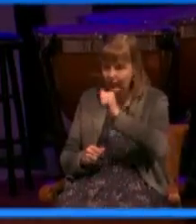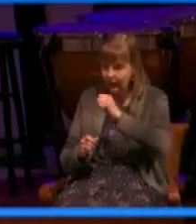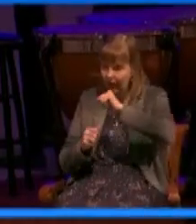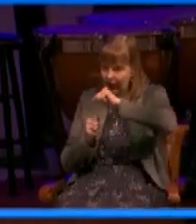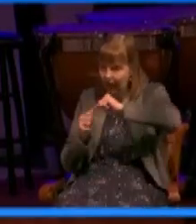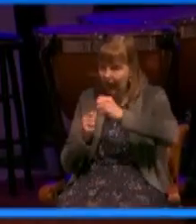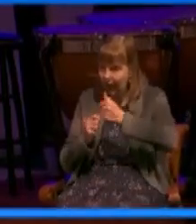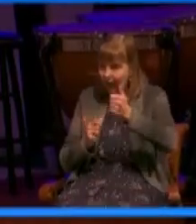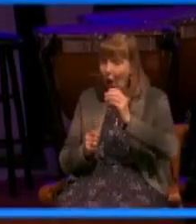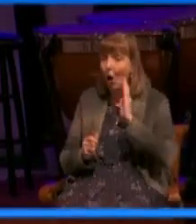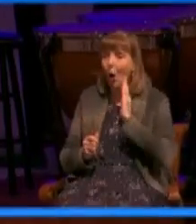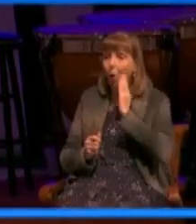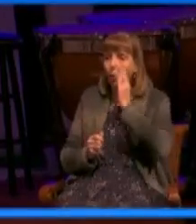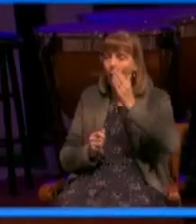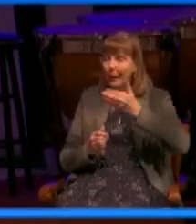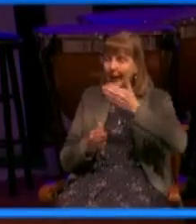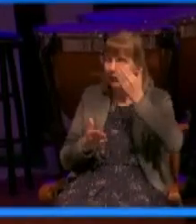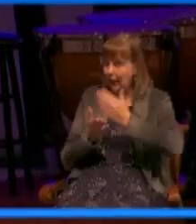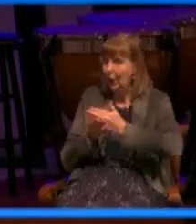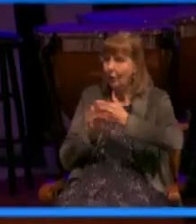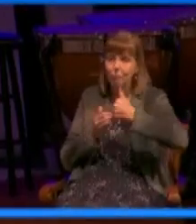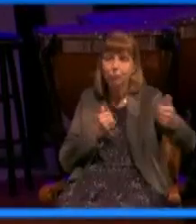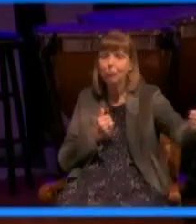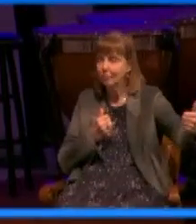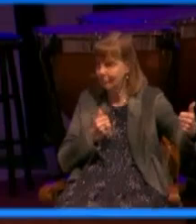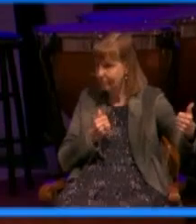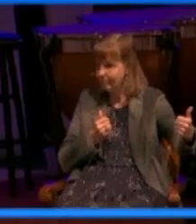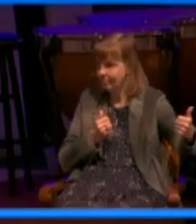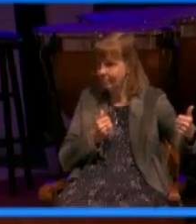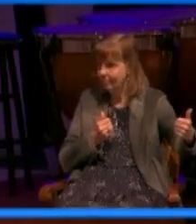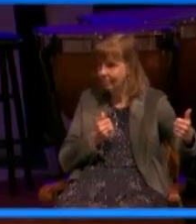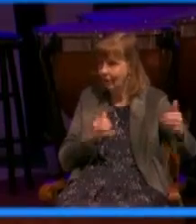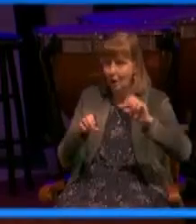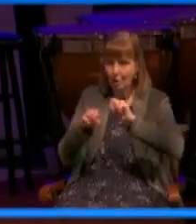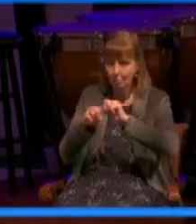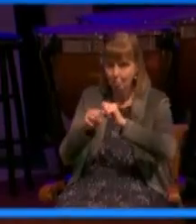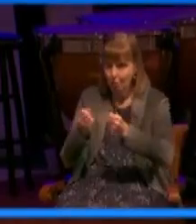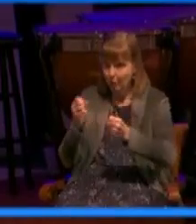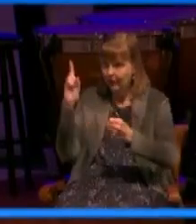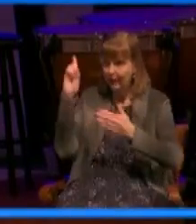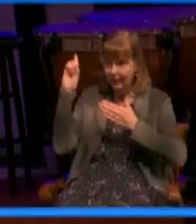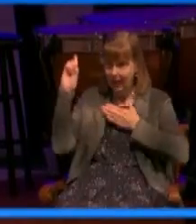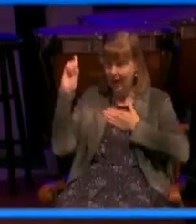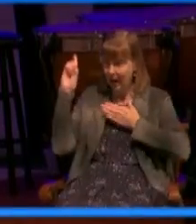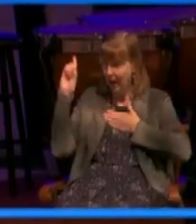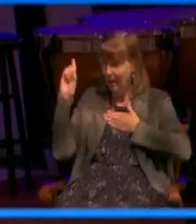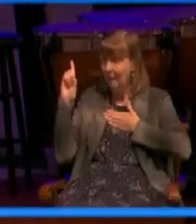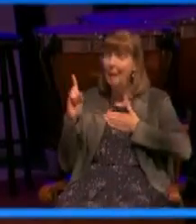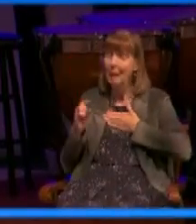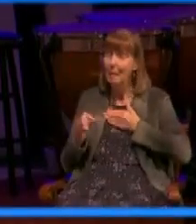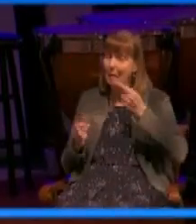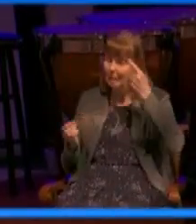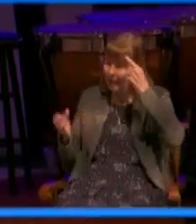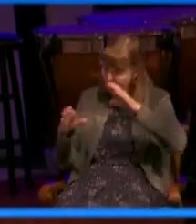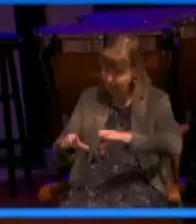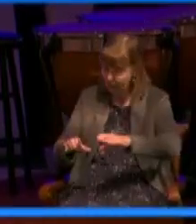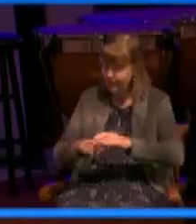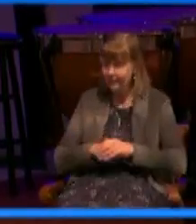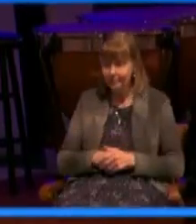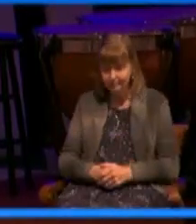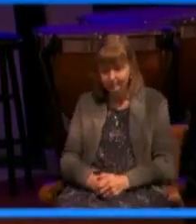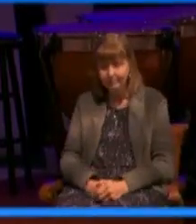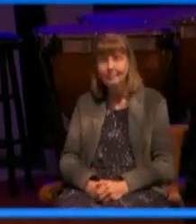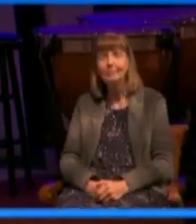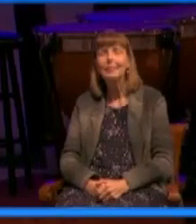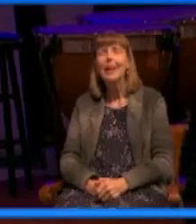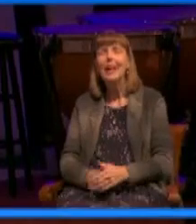cut off from his people. He has broken my covenant. Let's pray together. Father, this morning, Lord, we pray you would